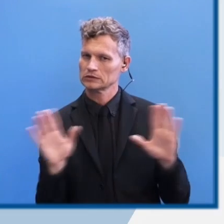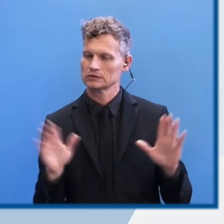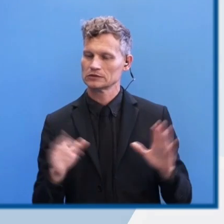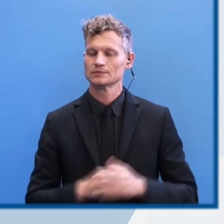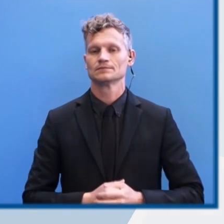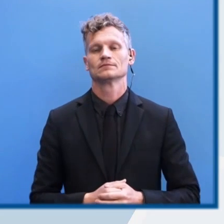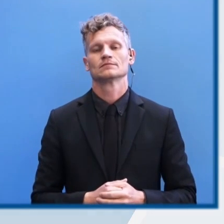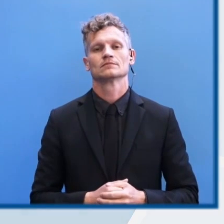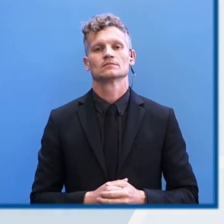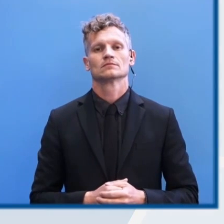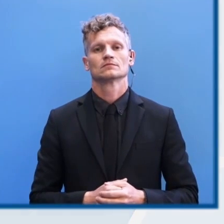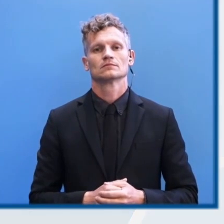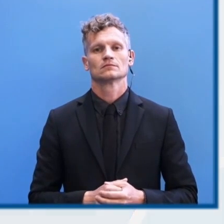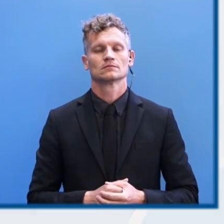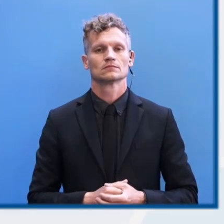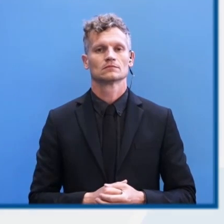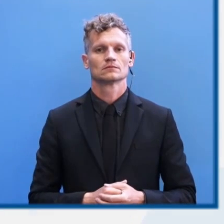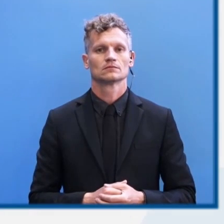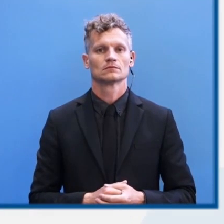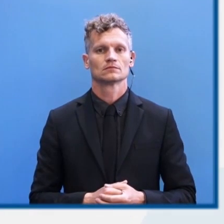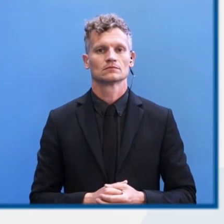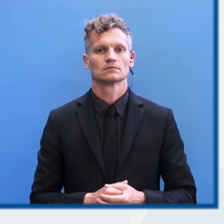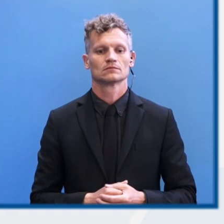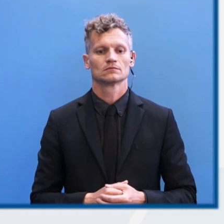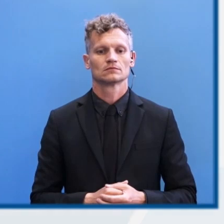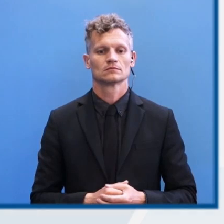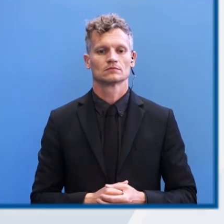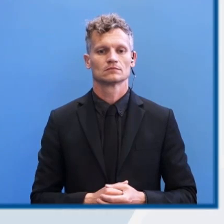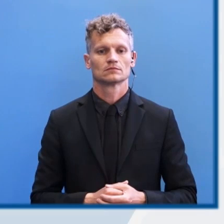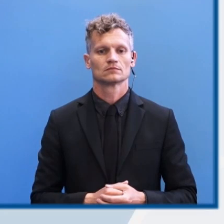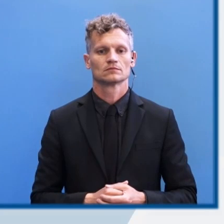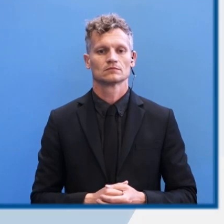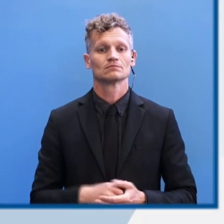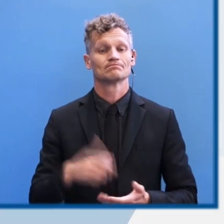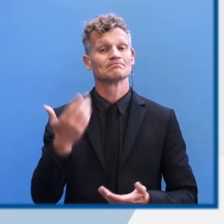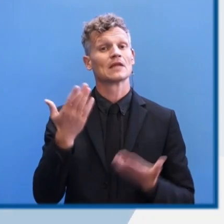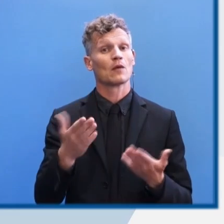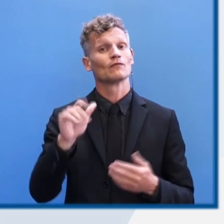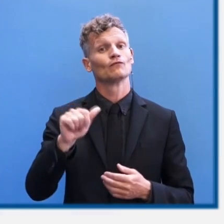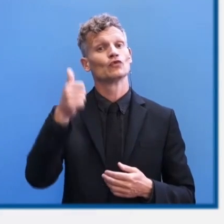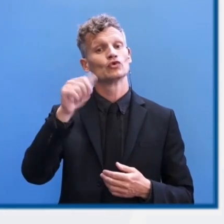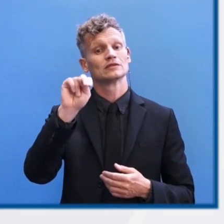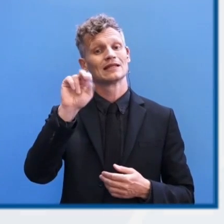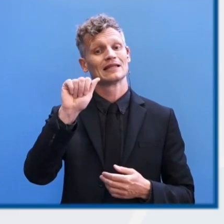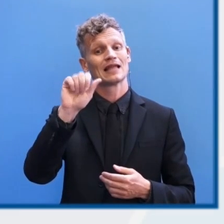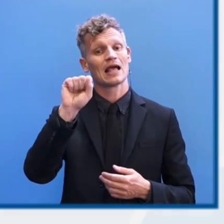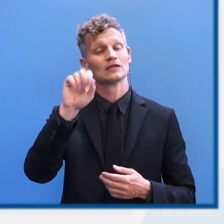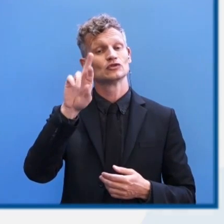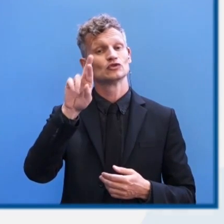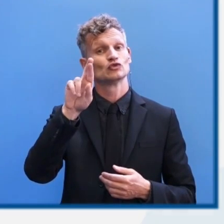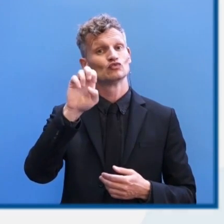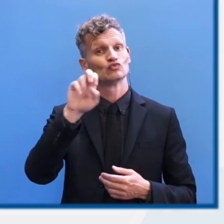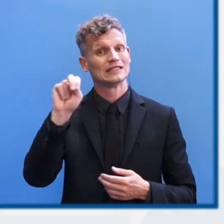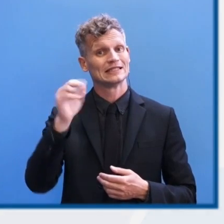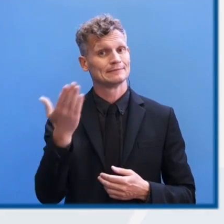my far right with Nazreen, and then we'll come down to BJ, Susanna, and finish with Olaf. So Nazreen, please.